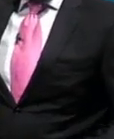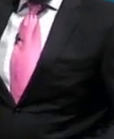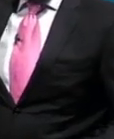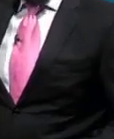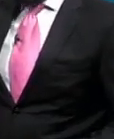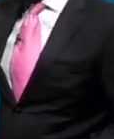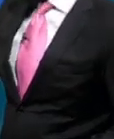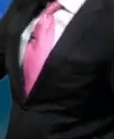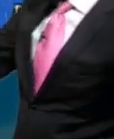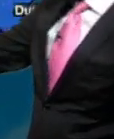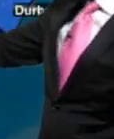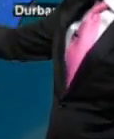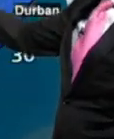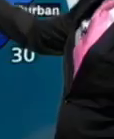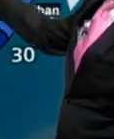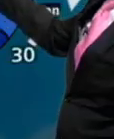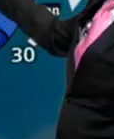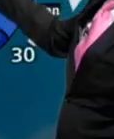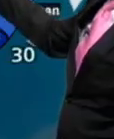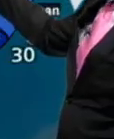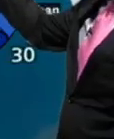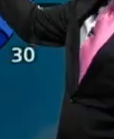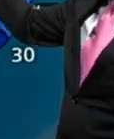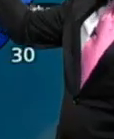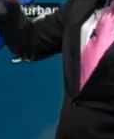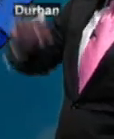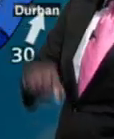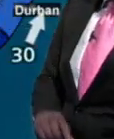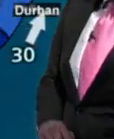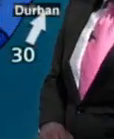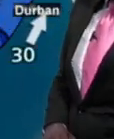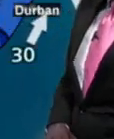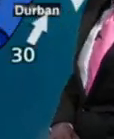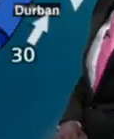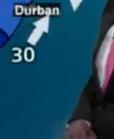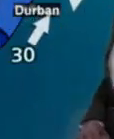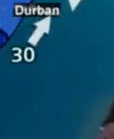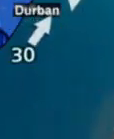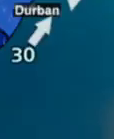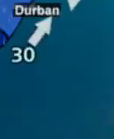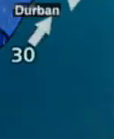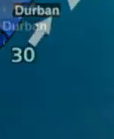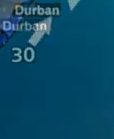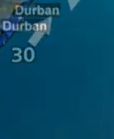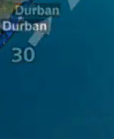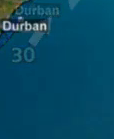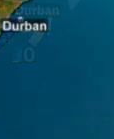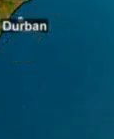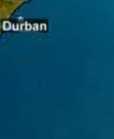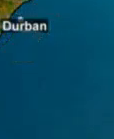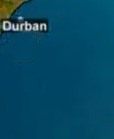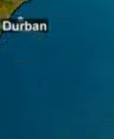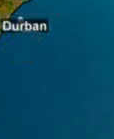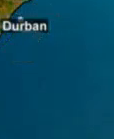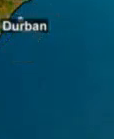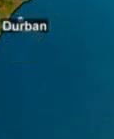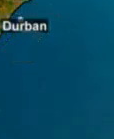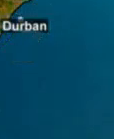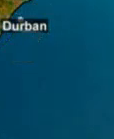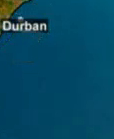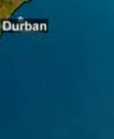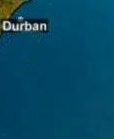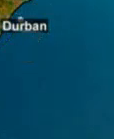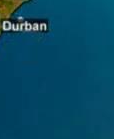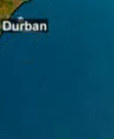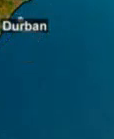tletlhe fela tse bobebe ga re shebile gona ka le bua le gole Pretoria Mamlori le teng dipula tletlhe bobebe ba borapedipo tsa tlhokomediso ya gore ga re